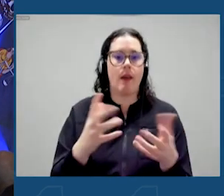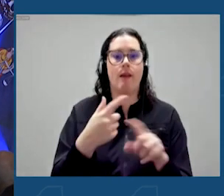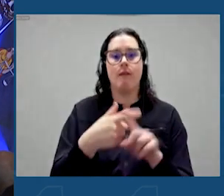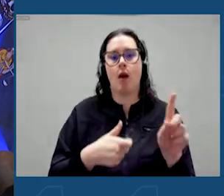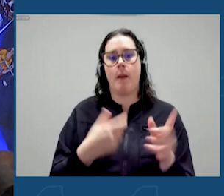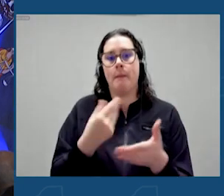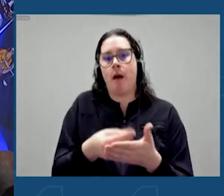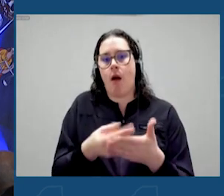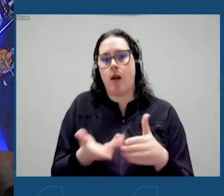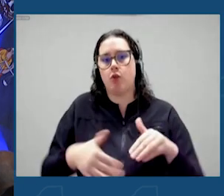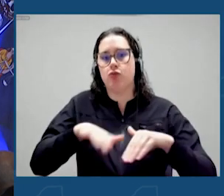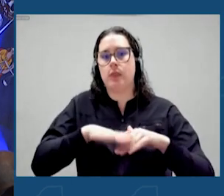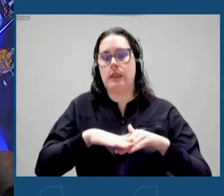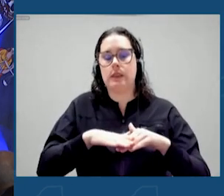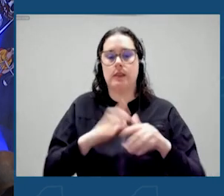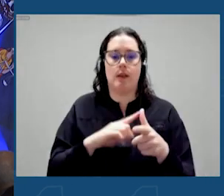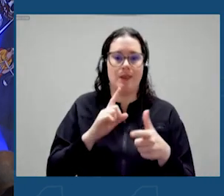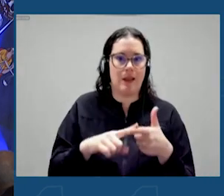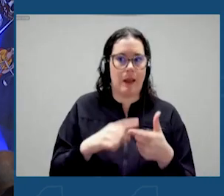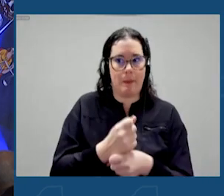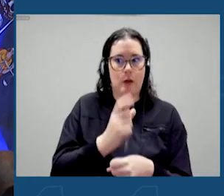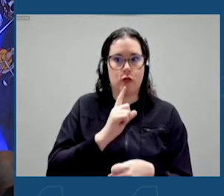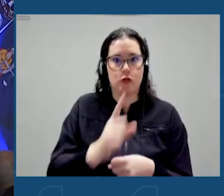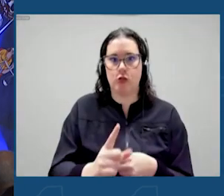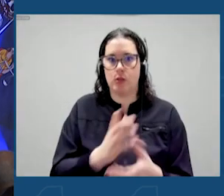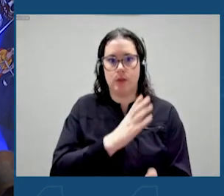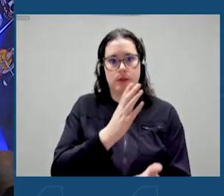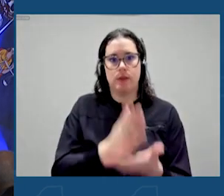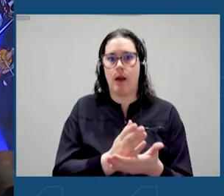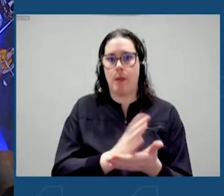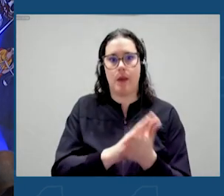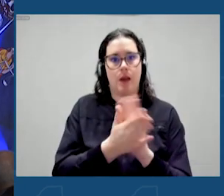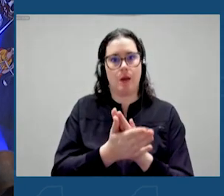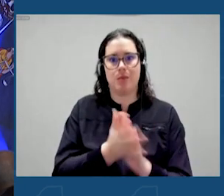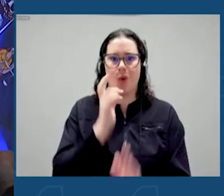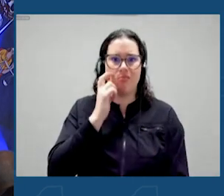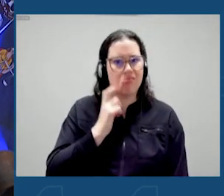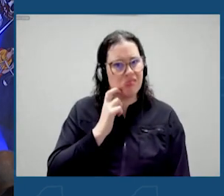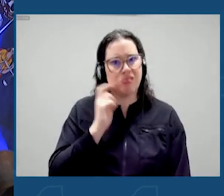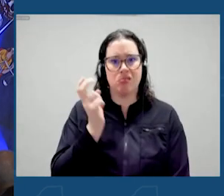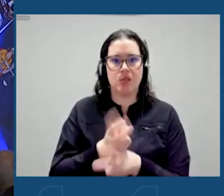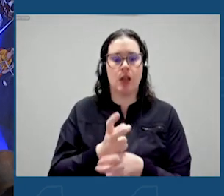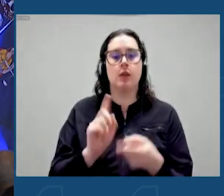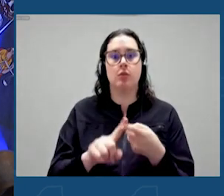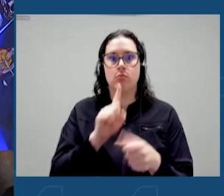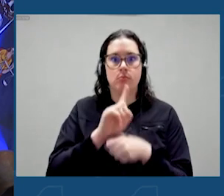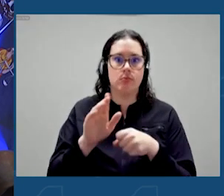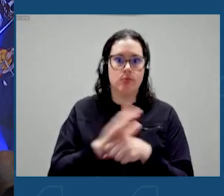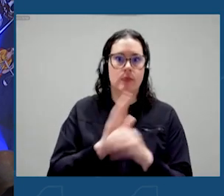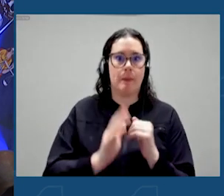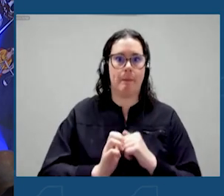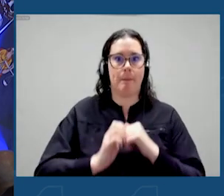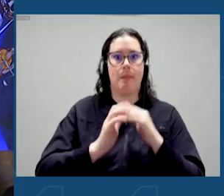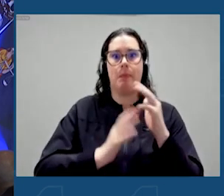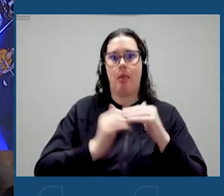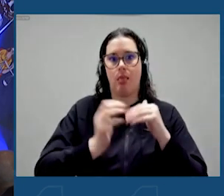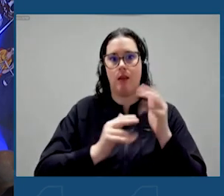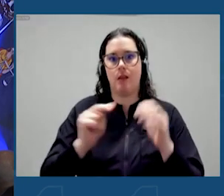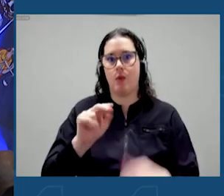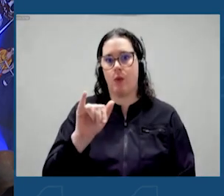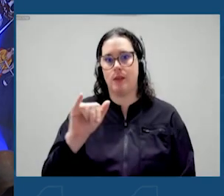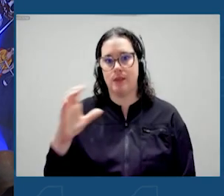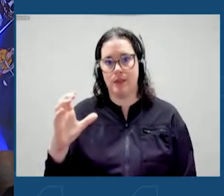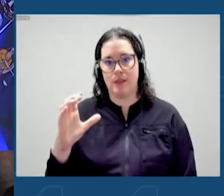and to just making it stop being so difficult to build in New York City and